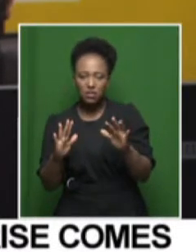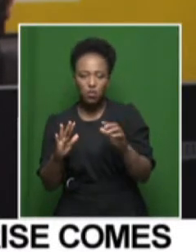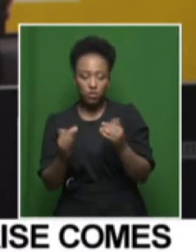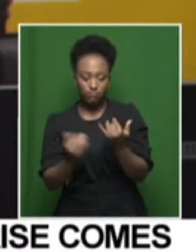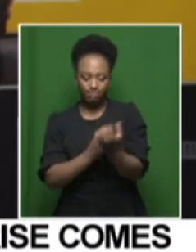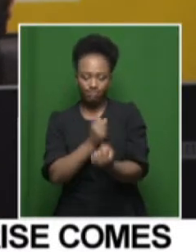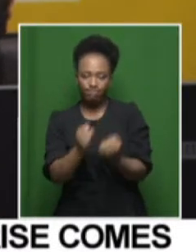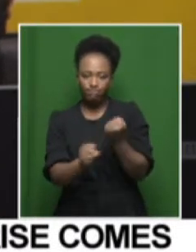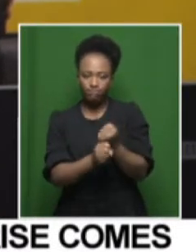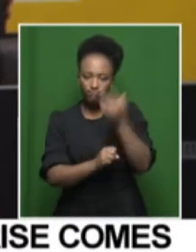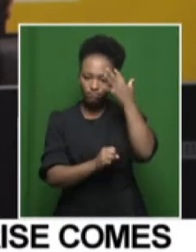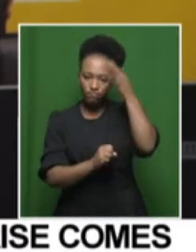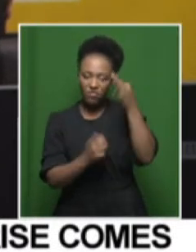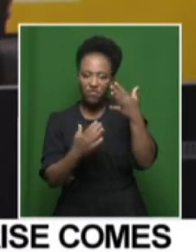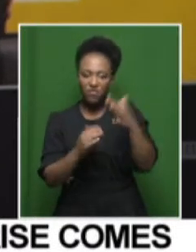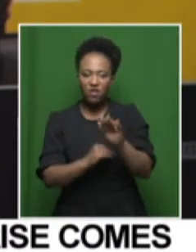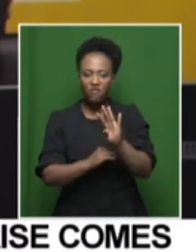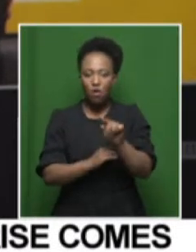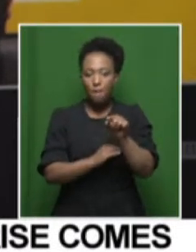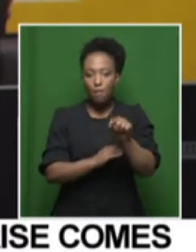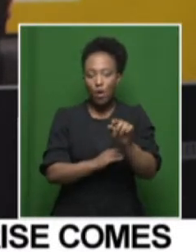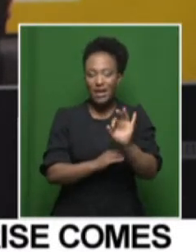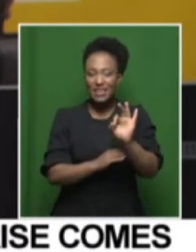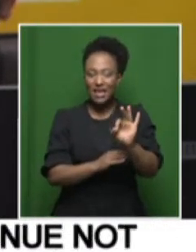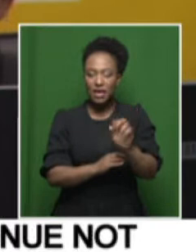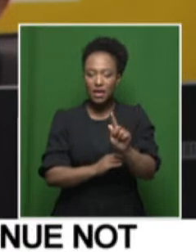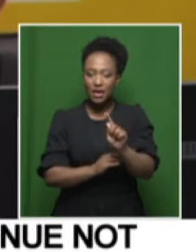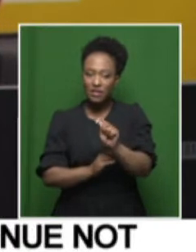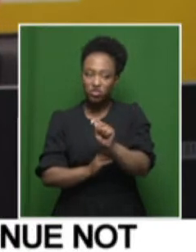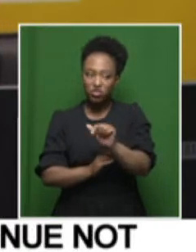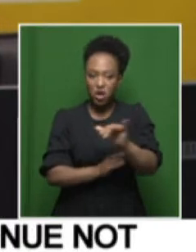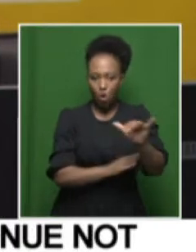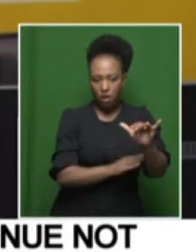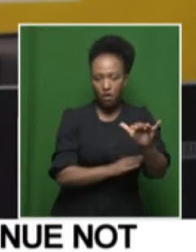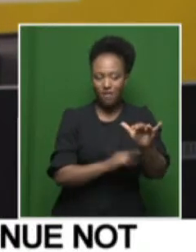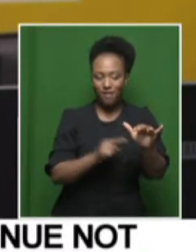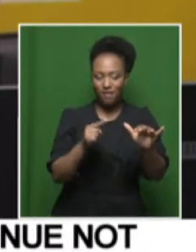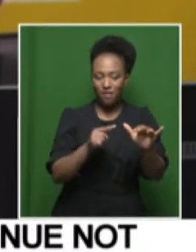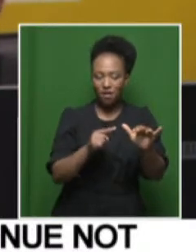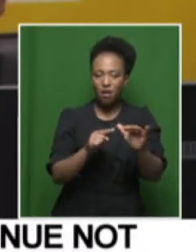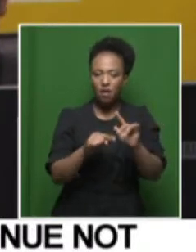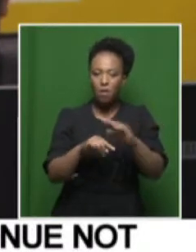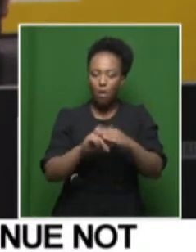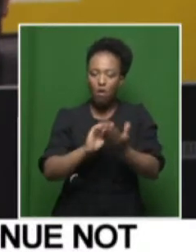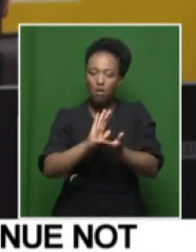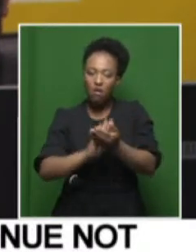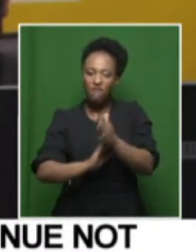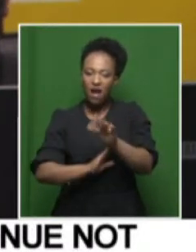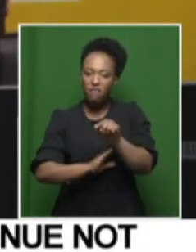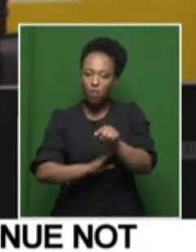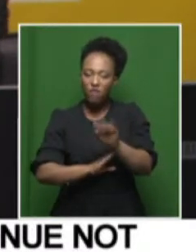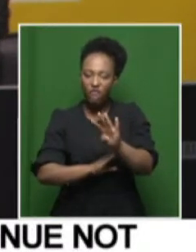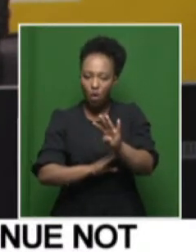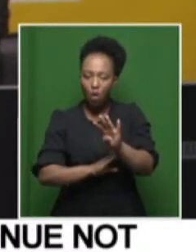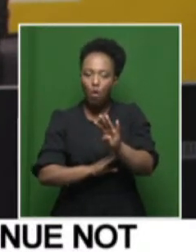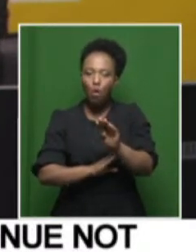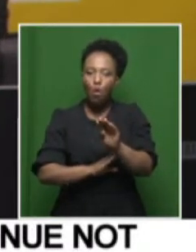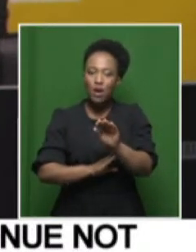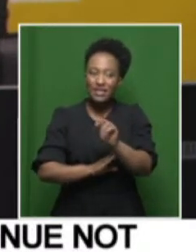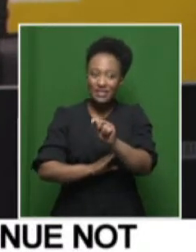has reached 4.3 trillion and projected to rise to 5.4 trillion over the medium